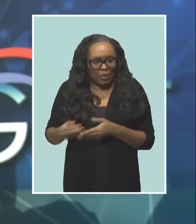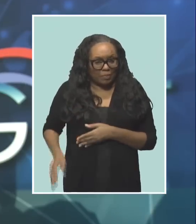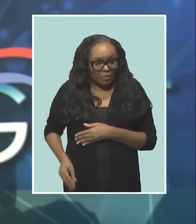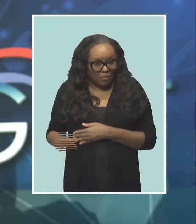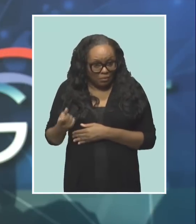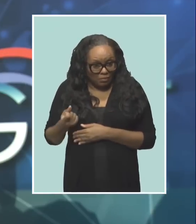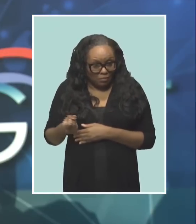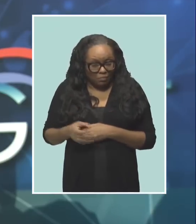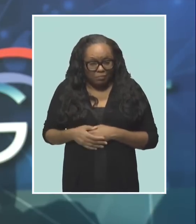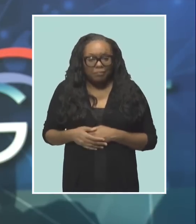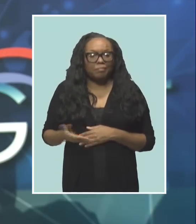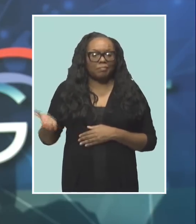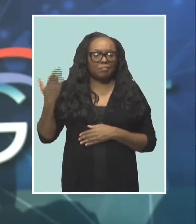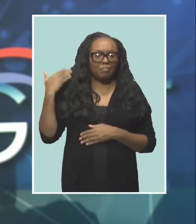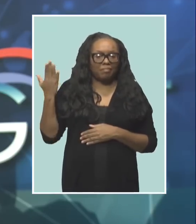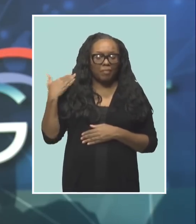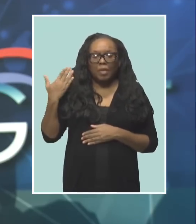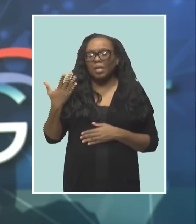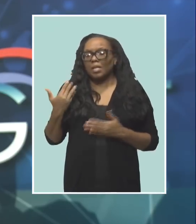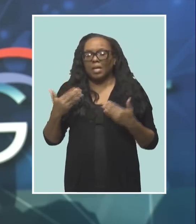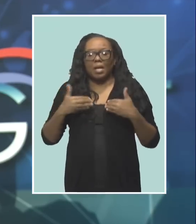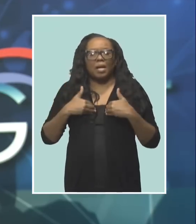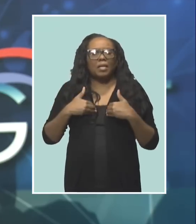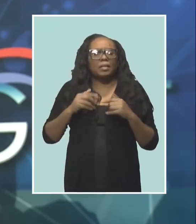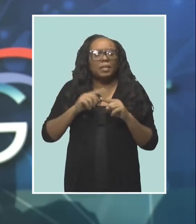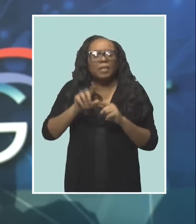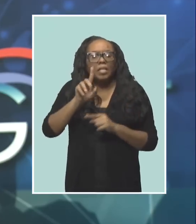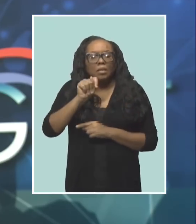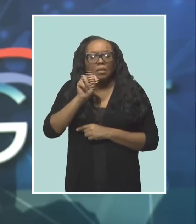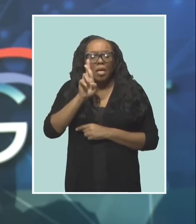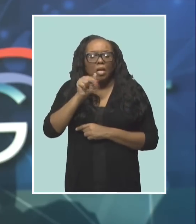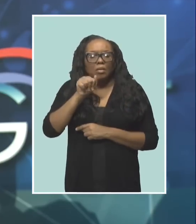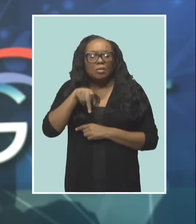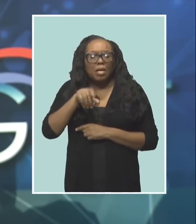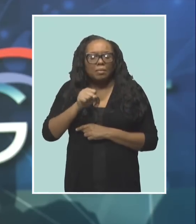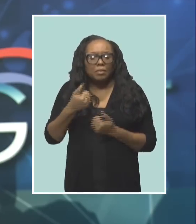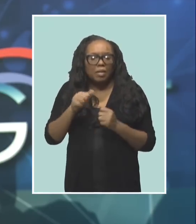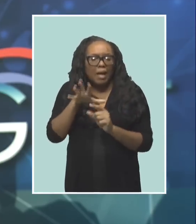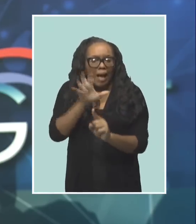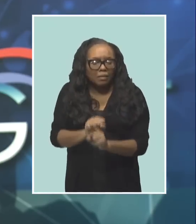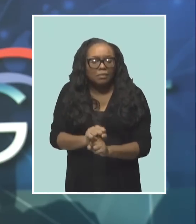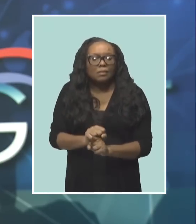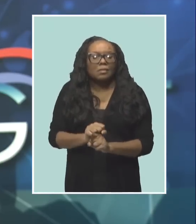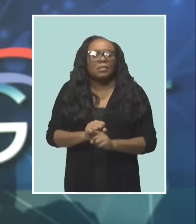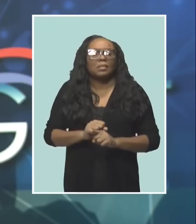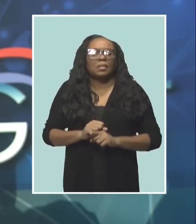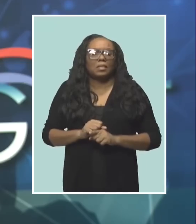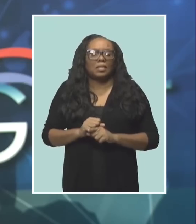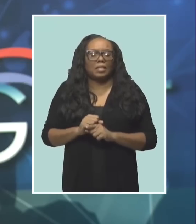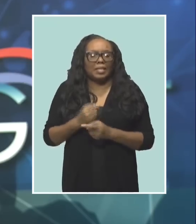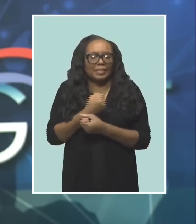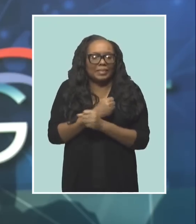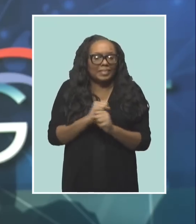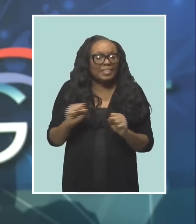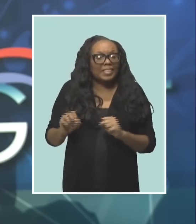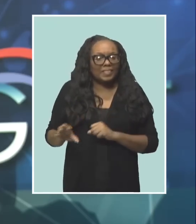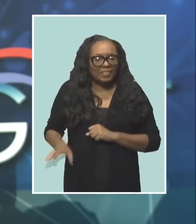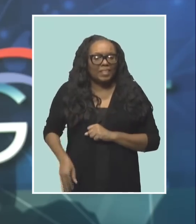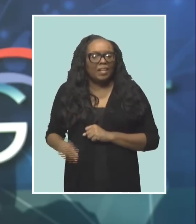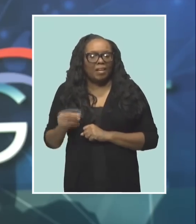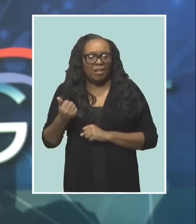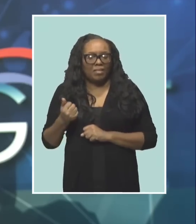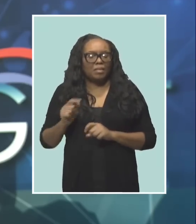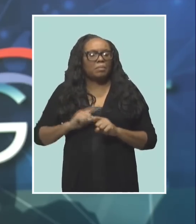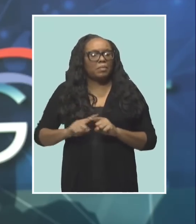Ms. Cadell says previously the traps were placed in various locations to catch stray dogs. However, they've had to amend the strategy.